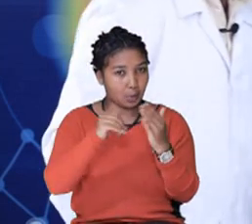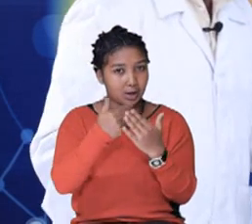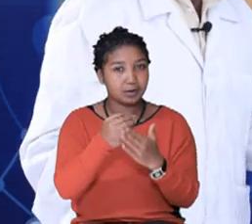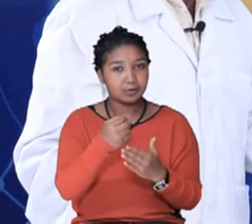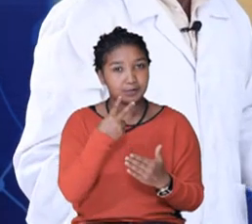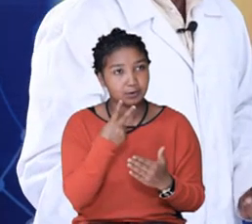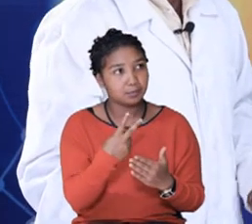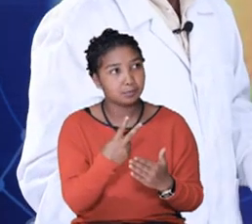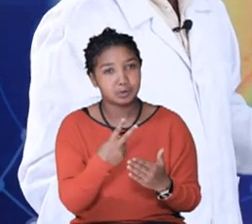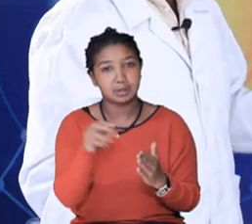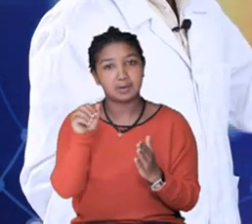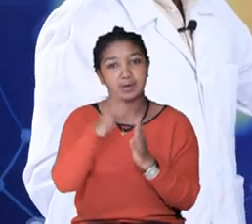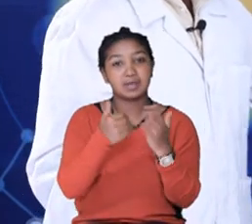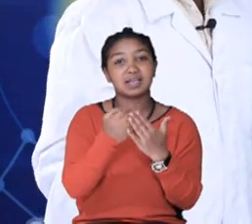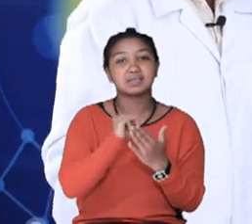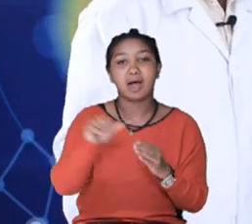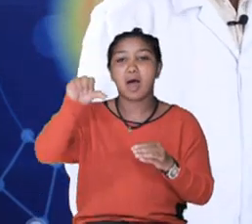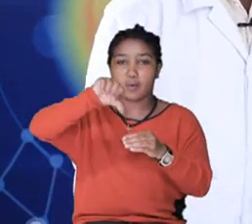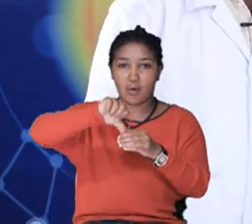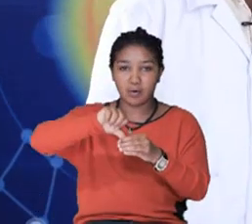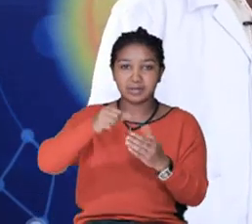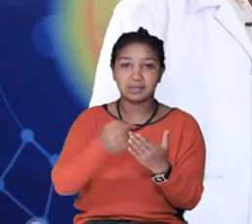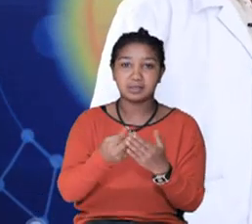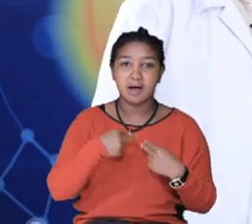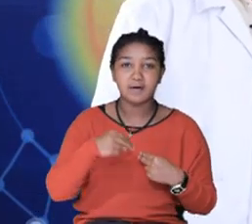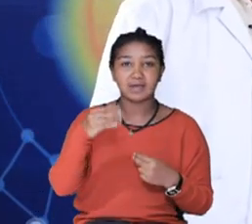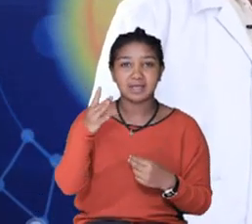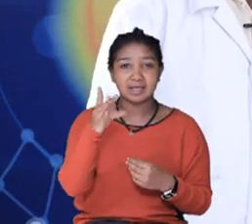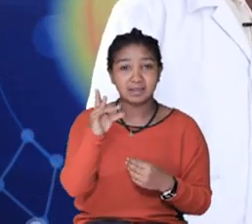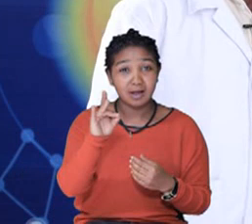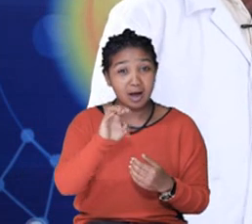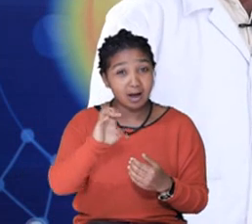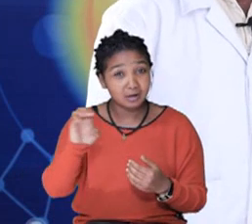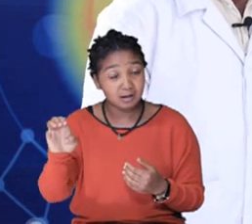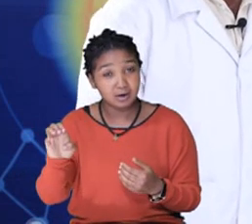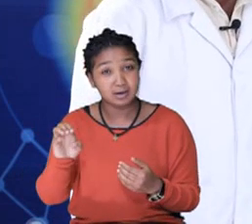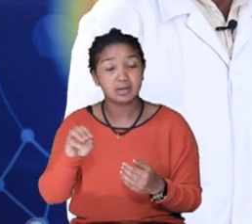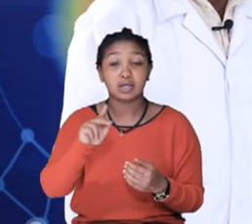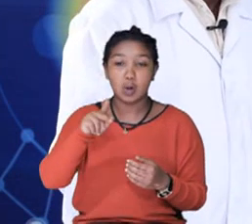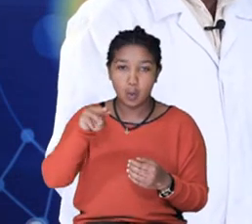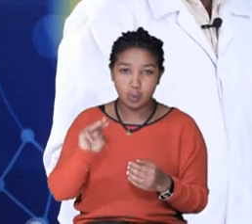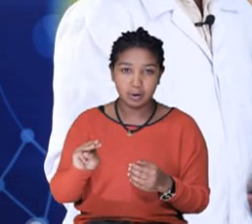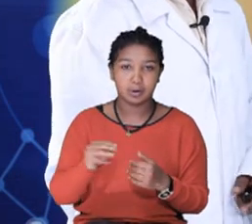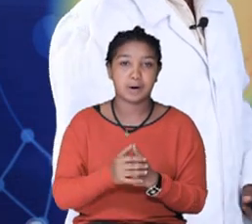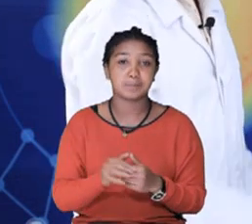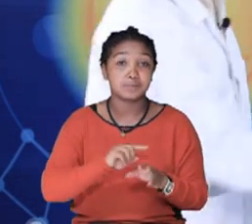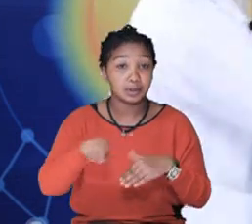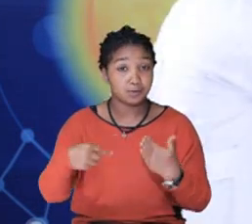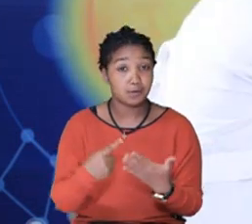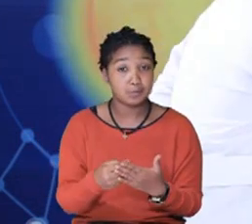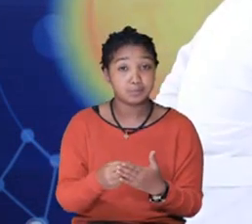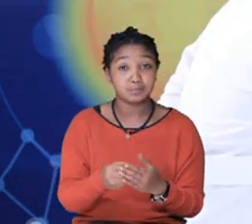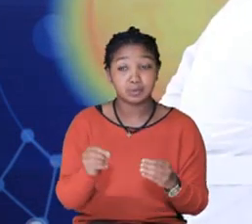If you look from the table, here is alcohol. It has 800 kilogram per meter cube.